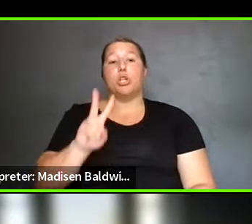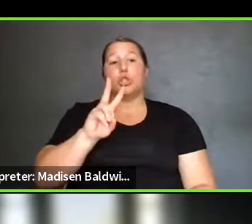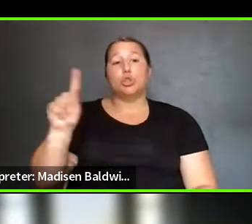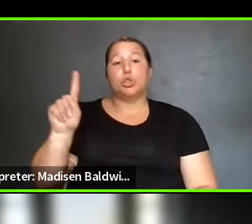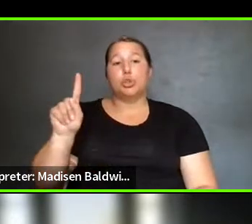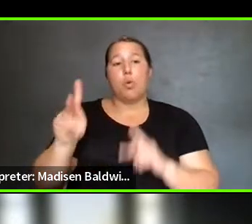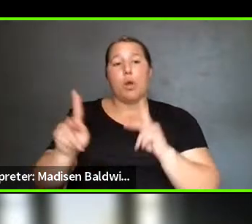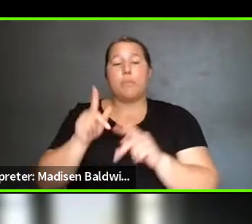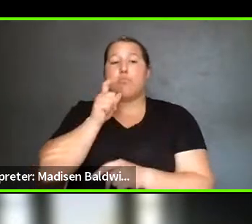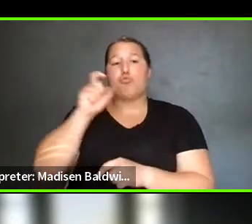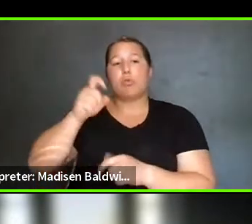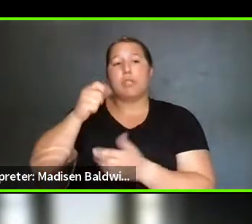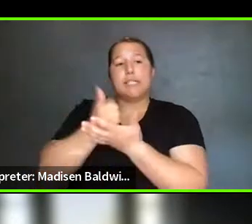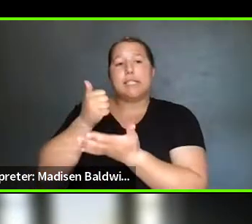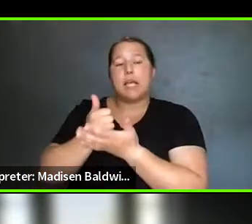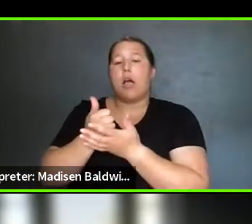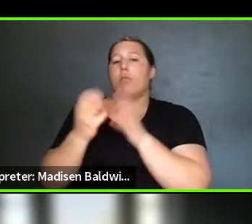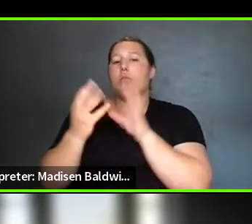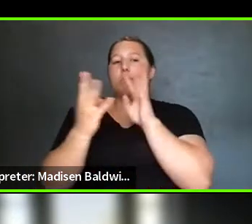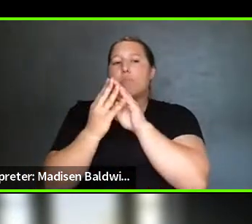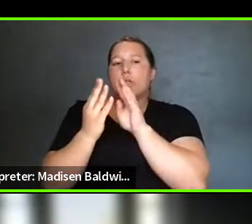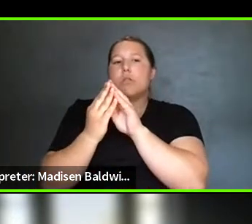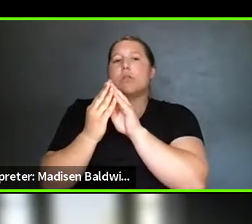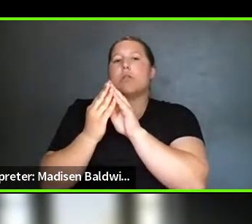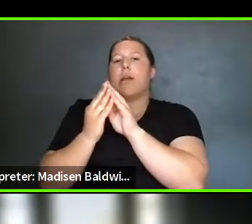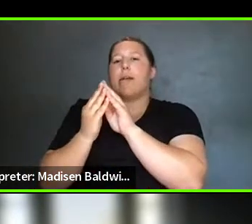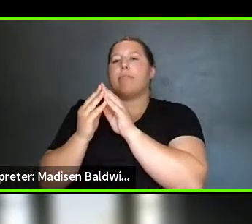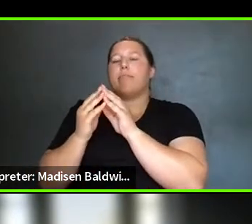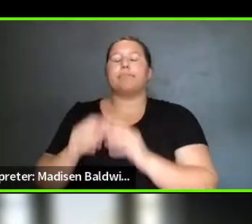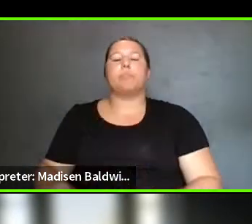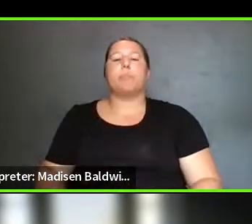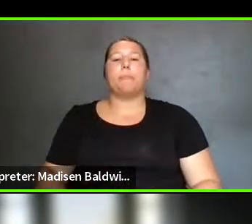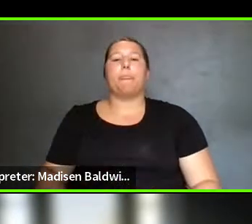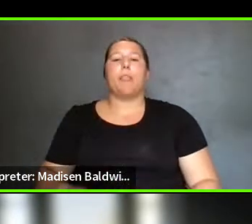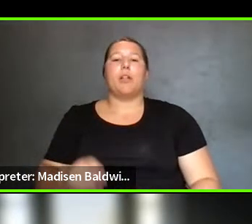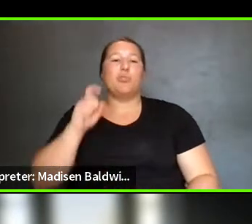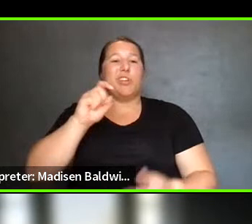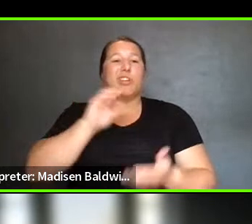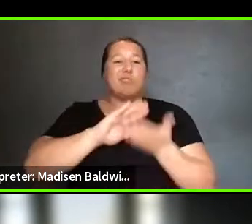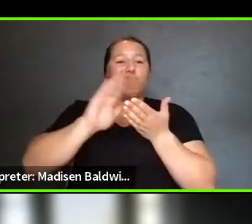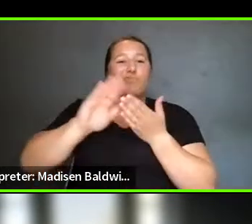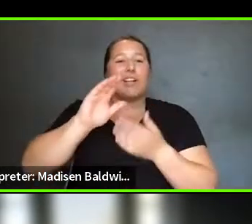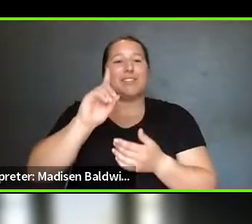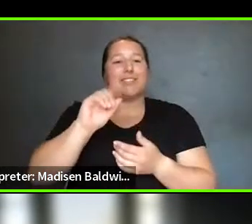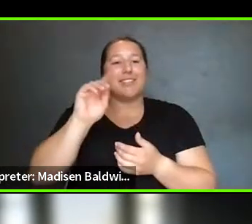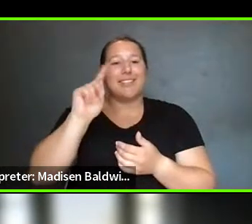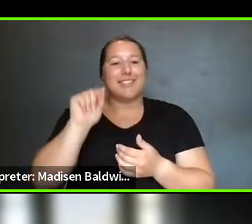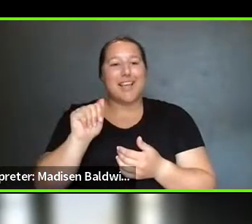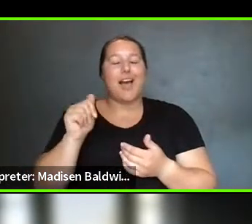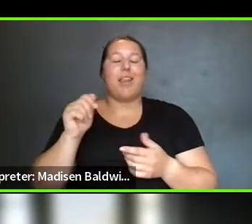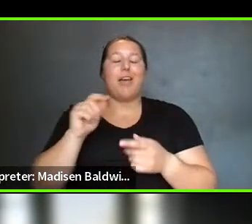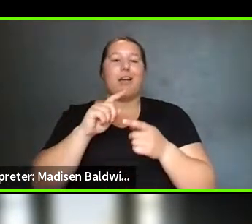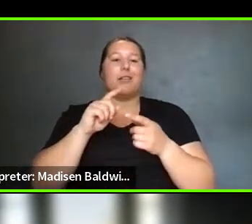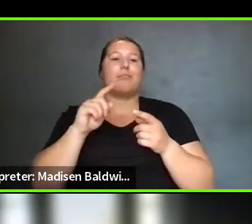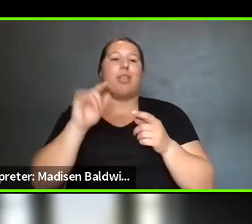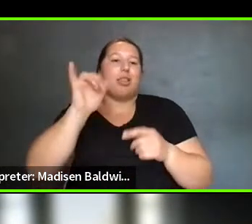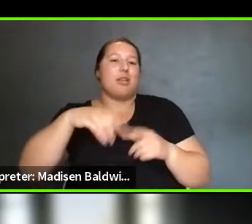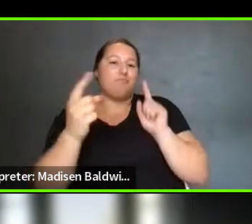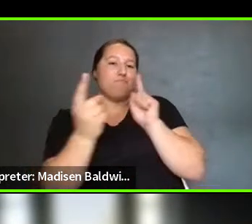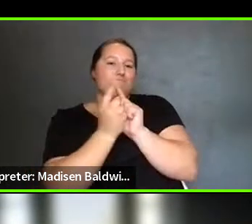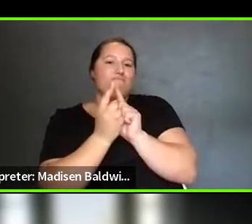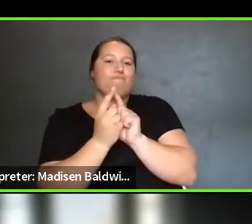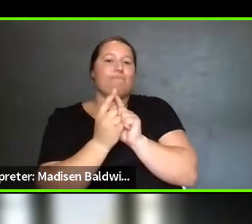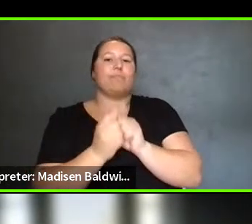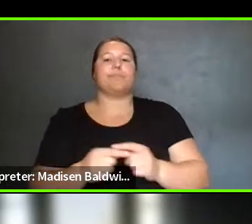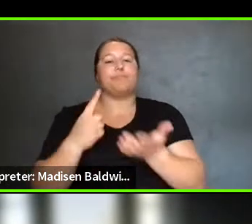team, regularly when we need to clean up data or we have questions. And so all of those people have an opportunity to